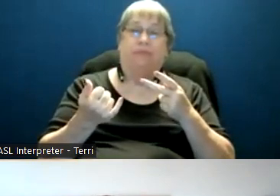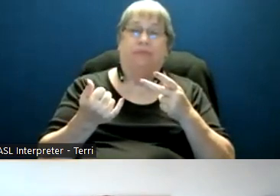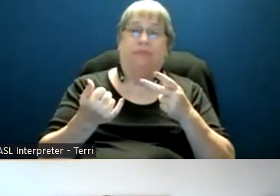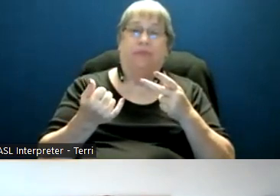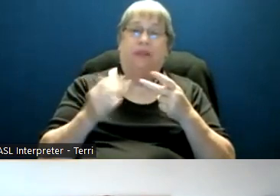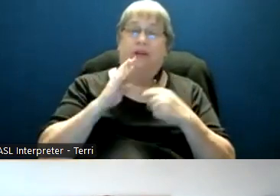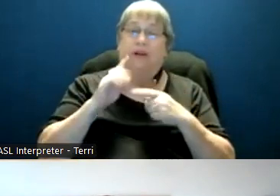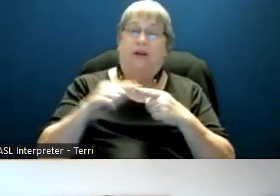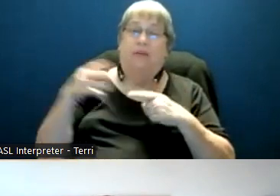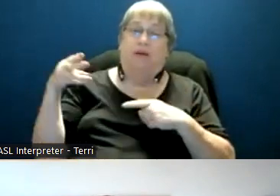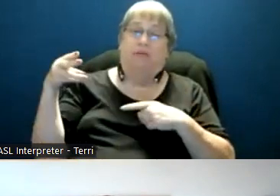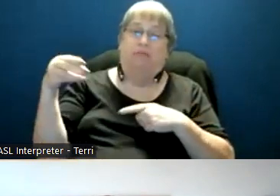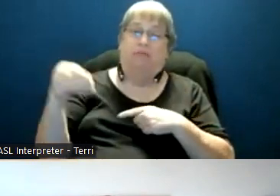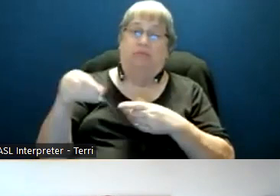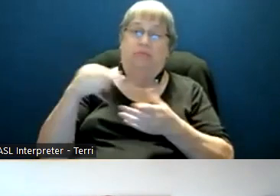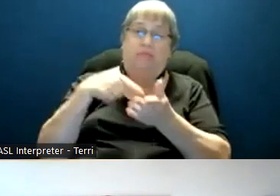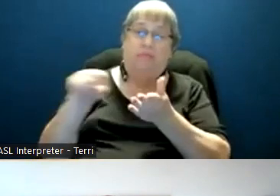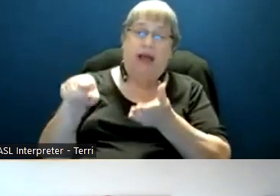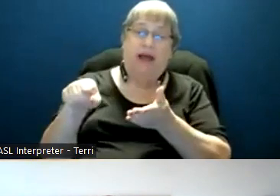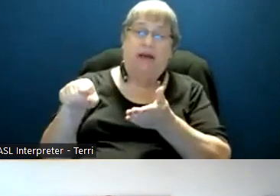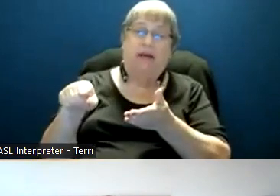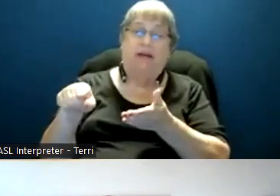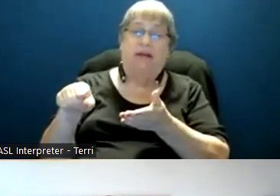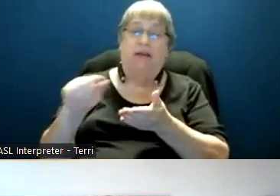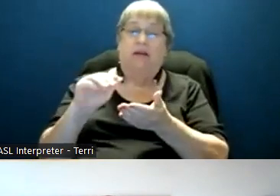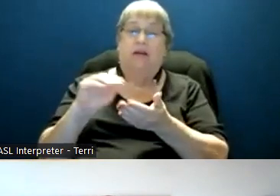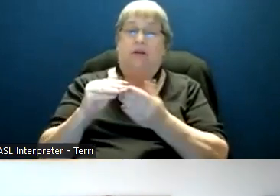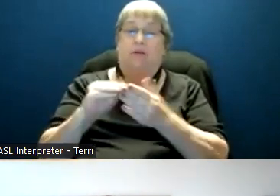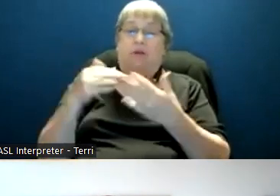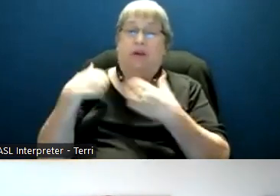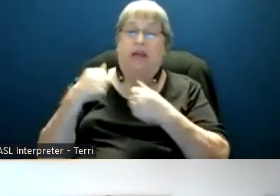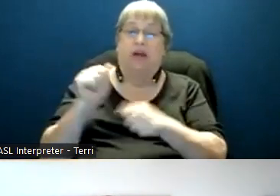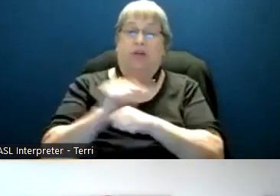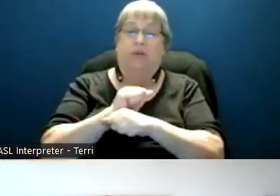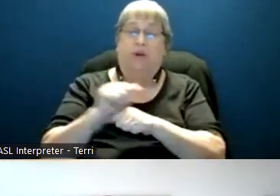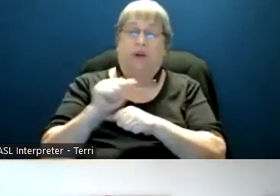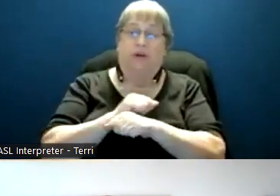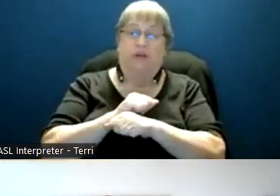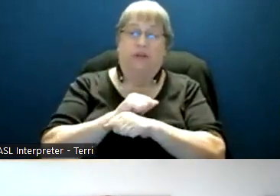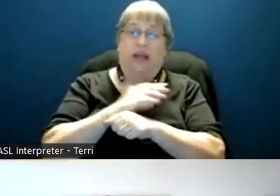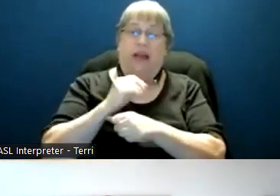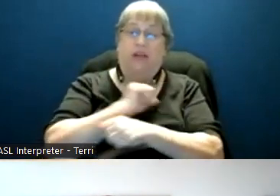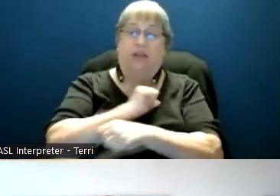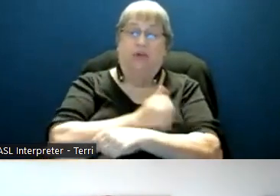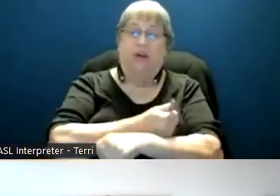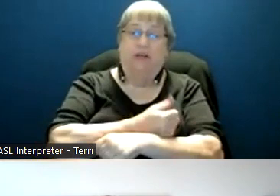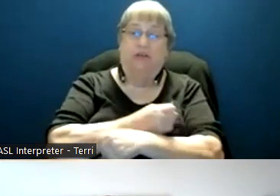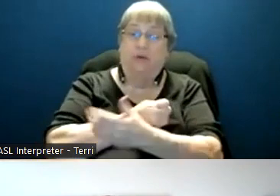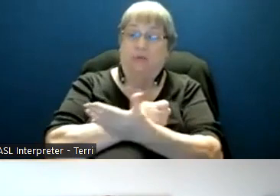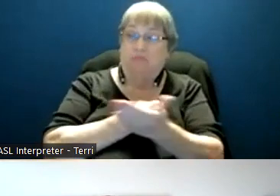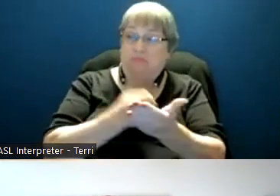reimbursing community health workers, promotores, and what that looks like. So I don't know, Sophia, if you want to add anything.